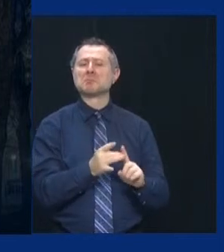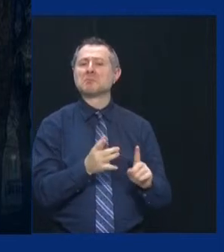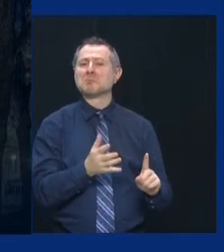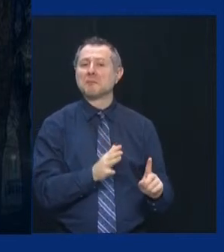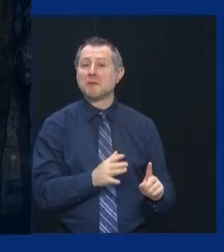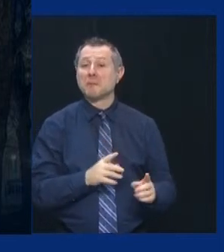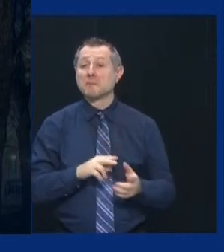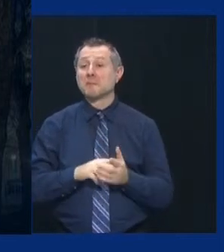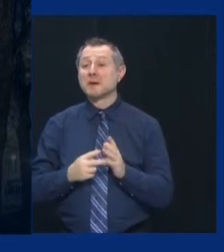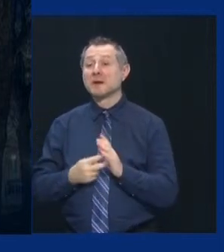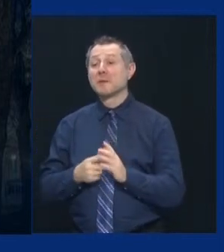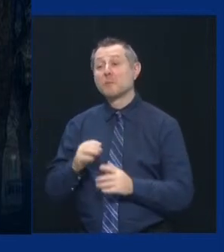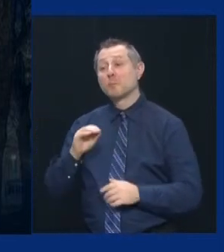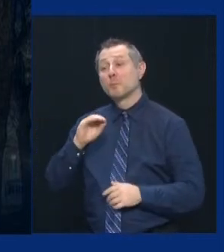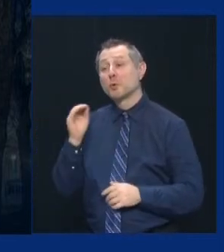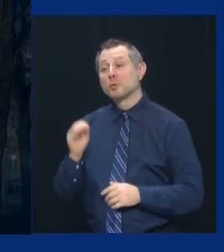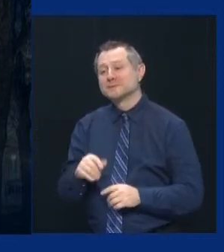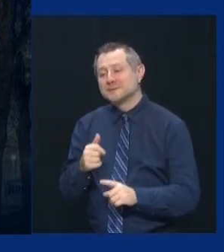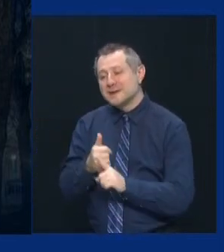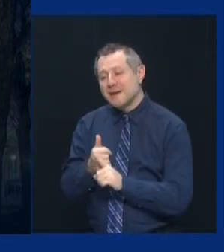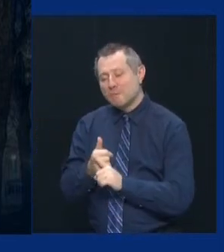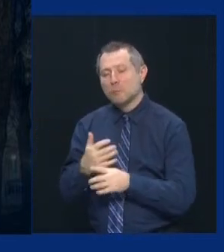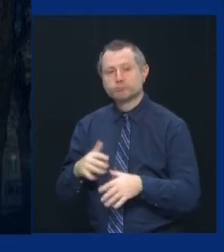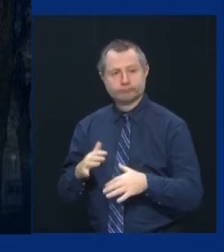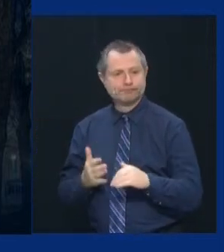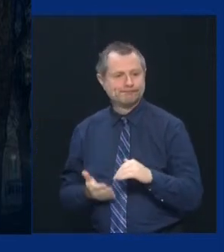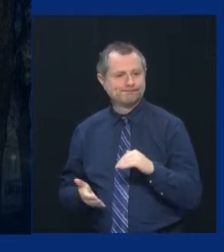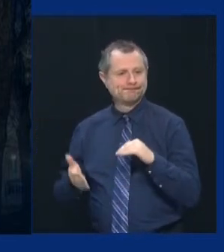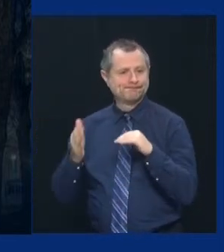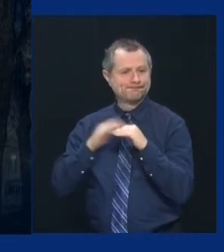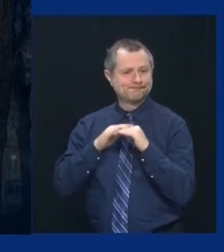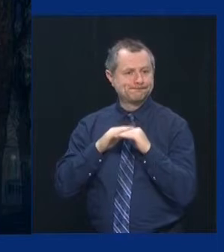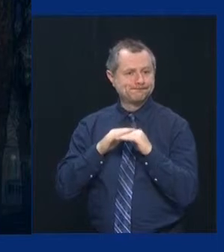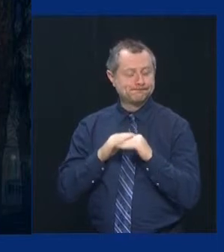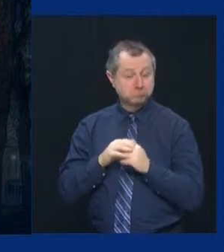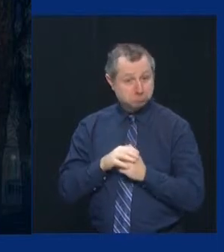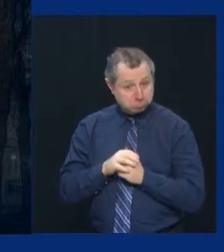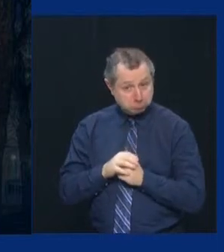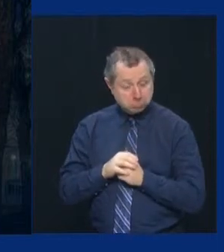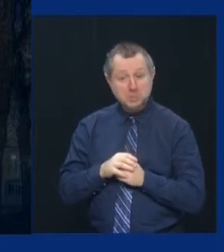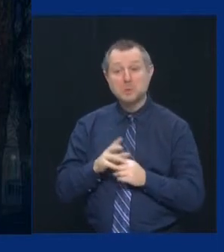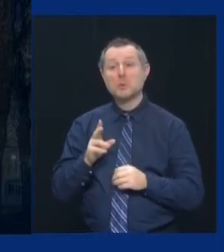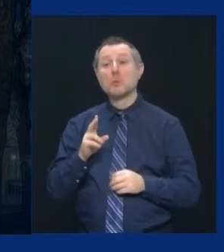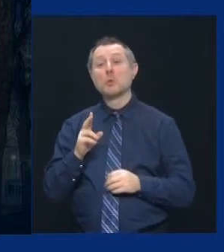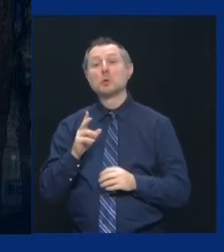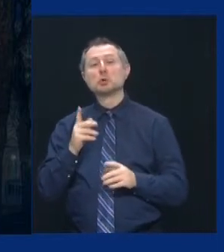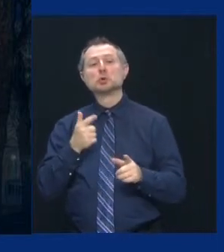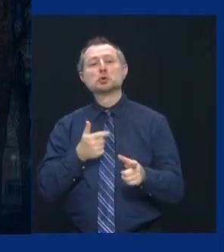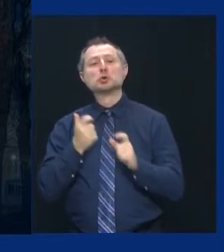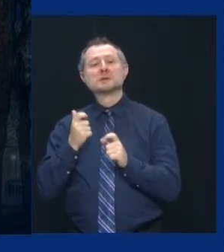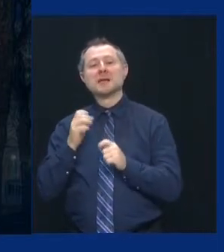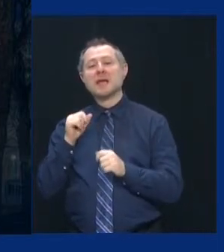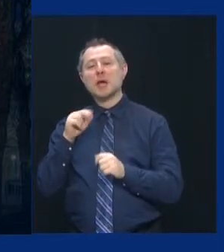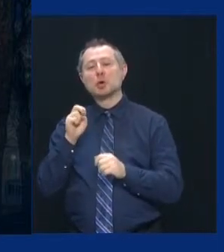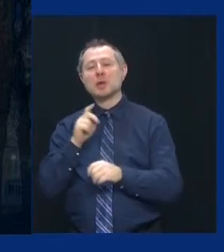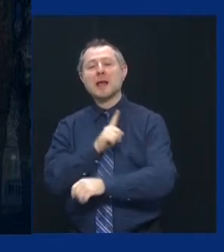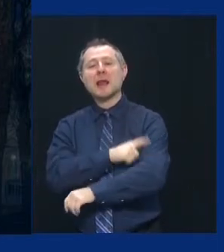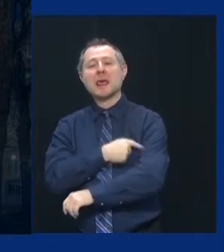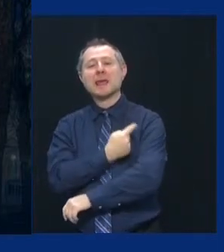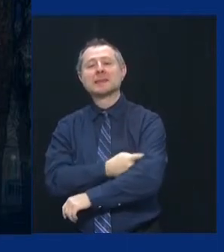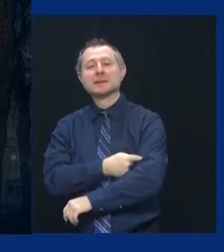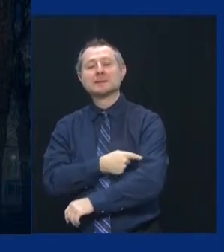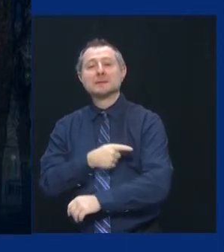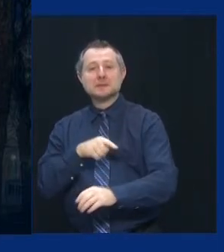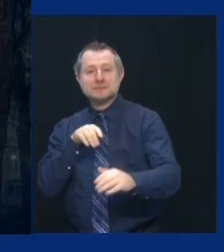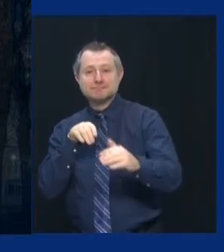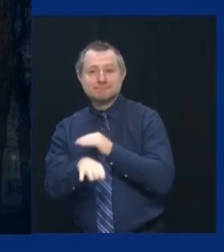Evidencing that theory, the number of tests in an urgent care clinic went way up.